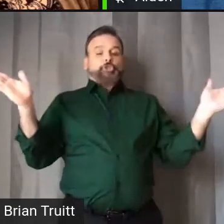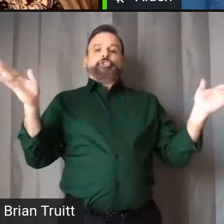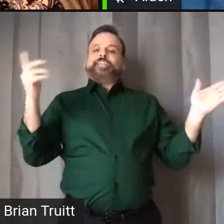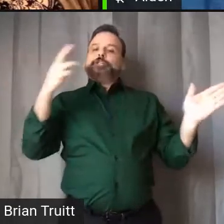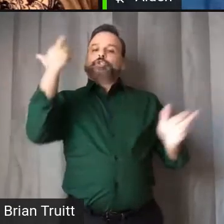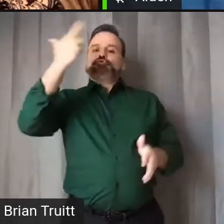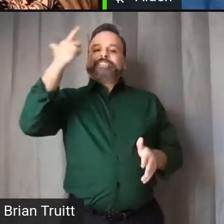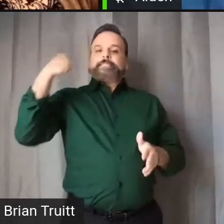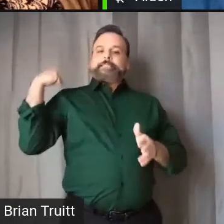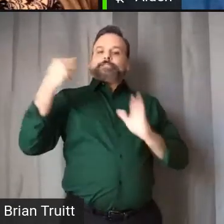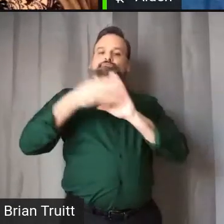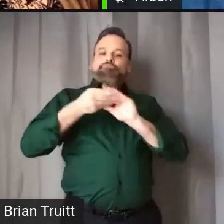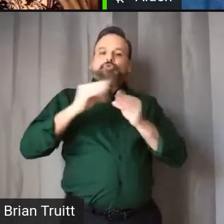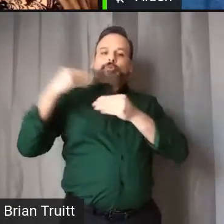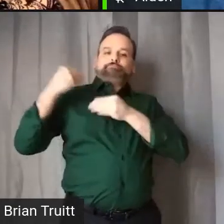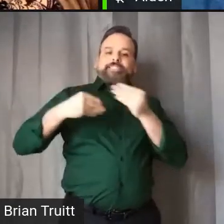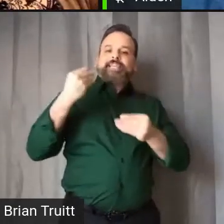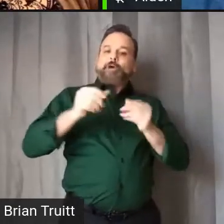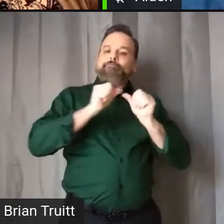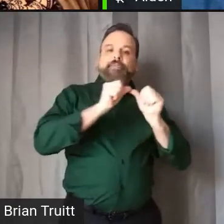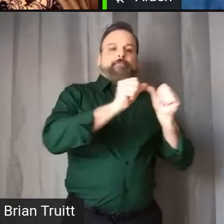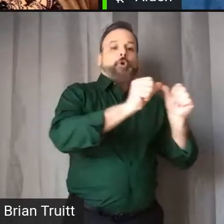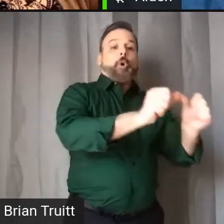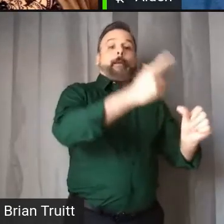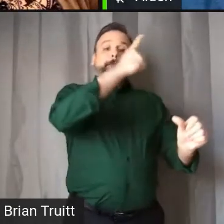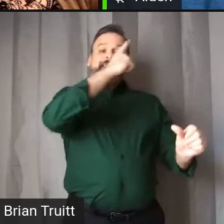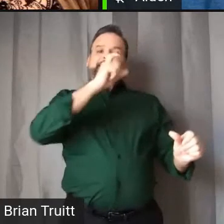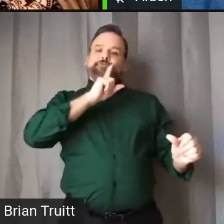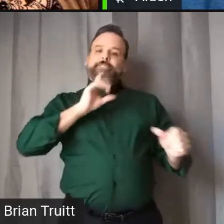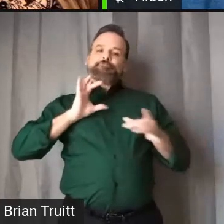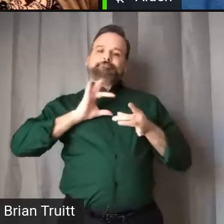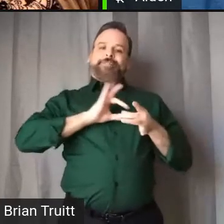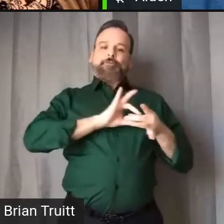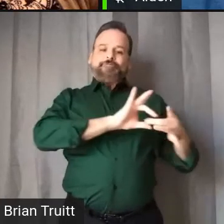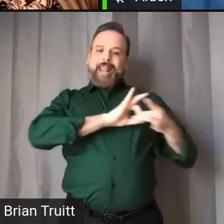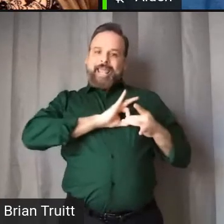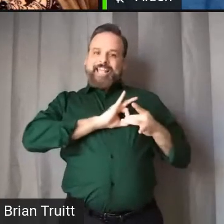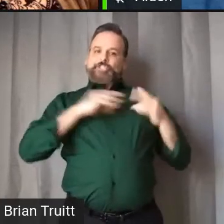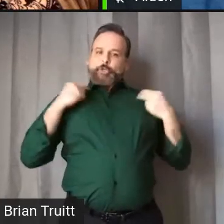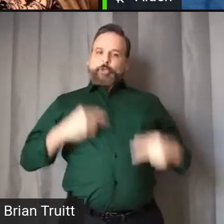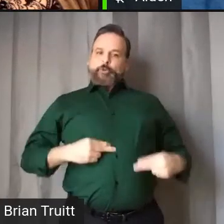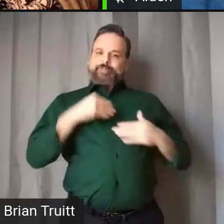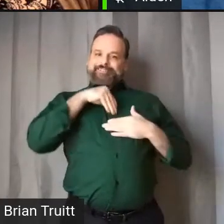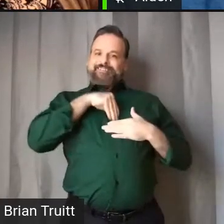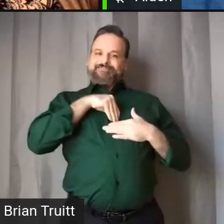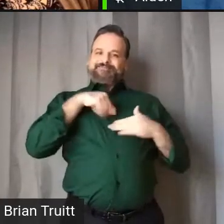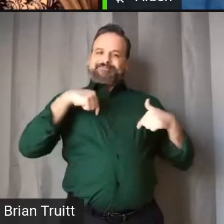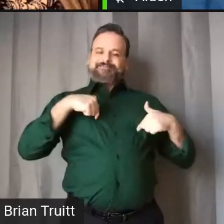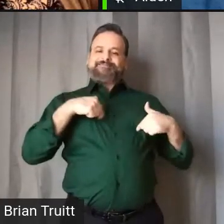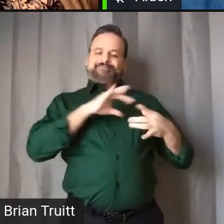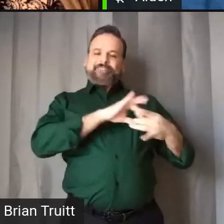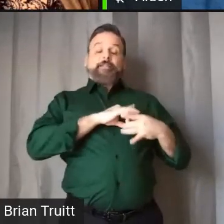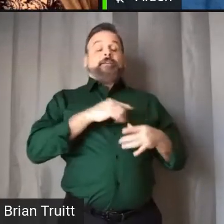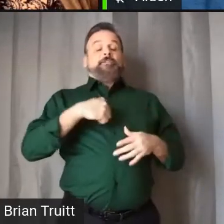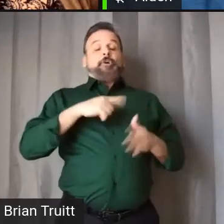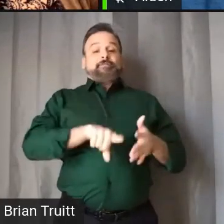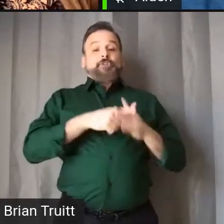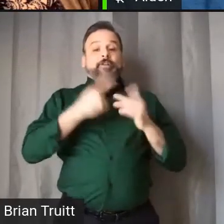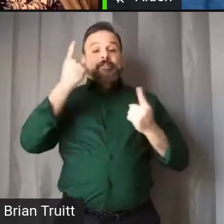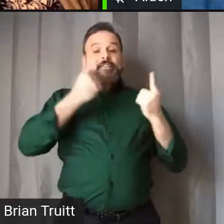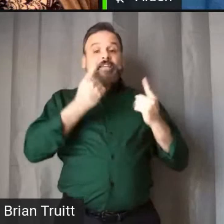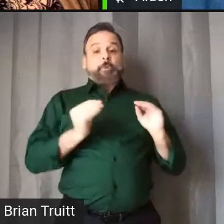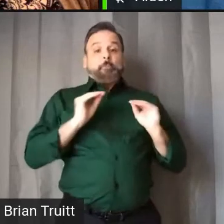because it's speaking to something human in us. So I've thought of it, I've started to think of it more